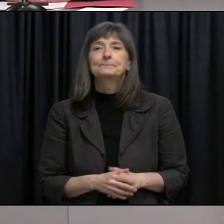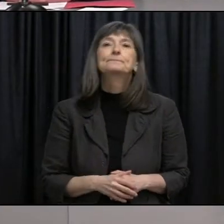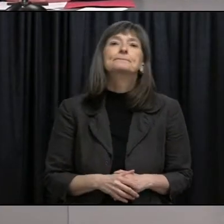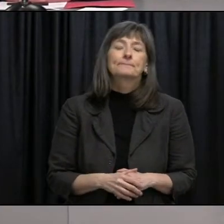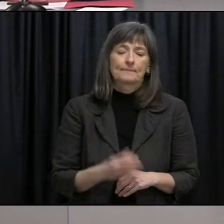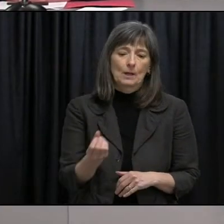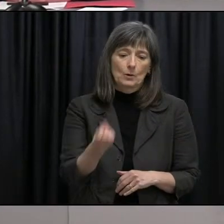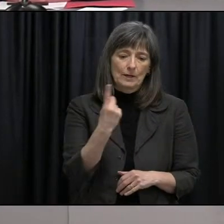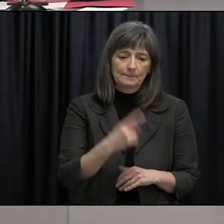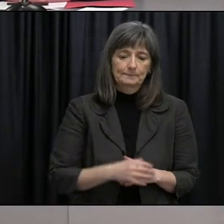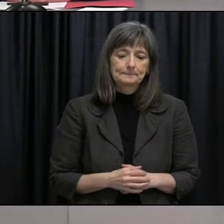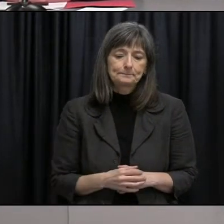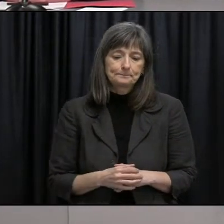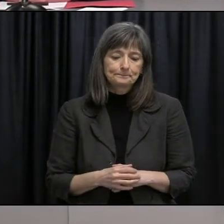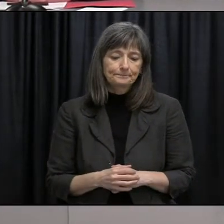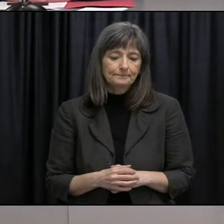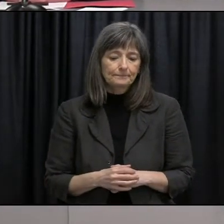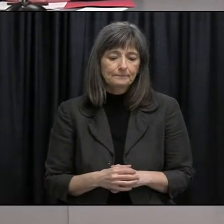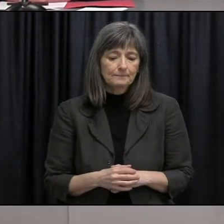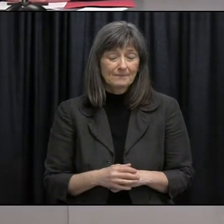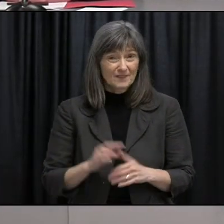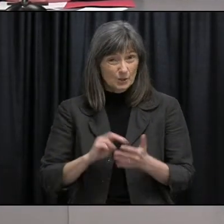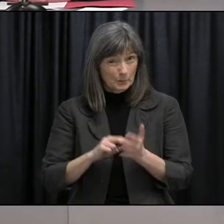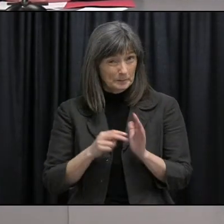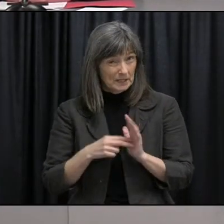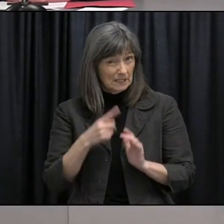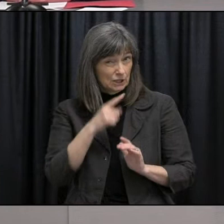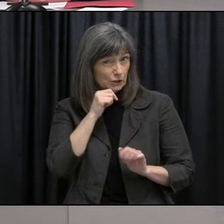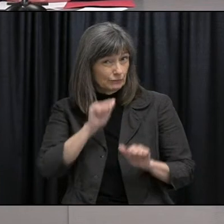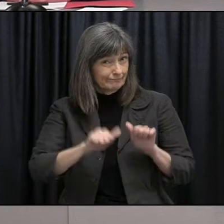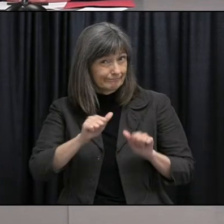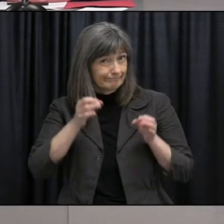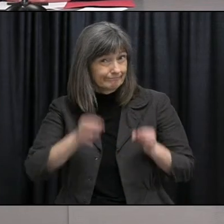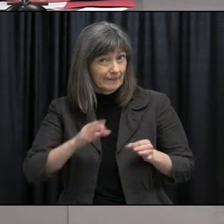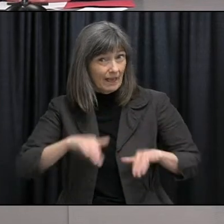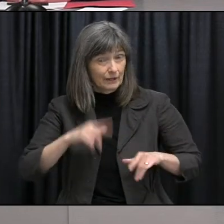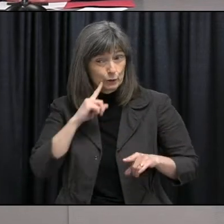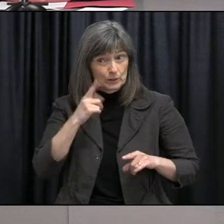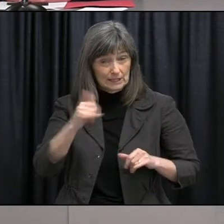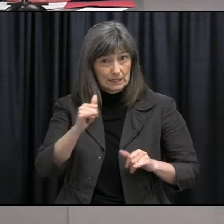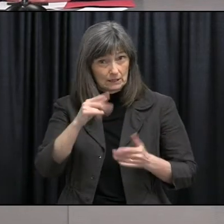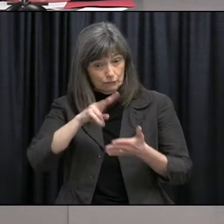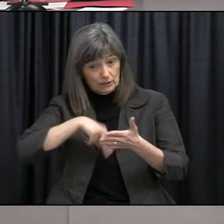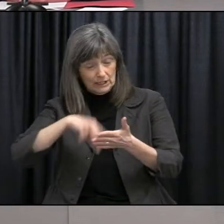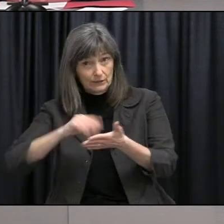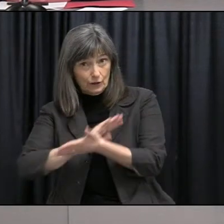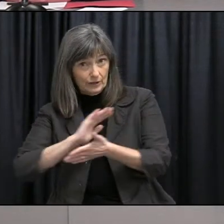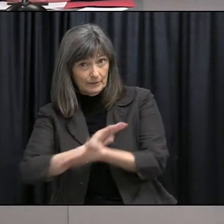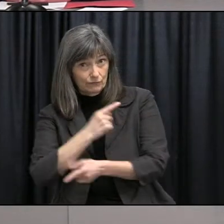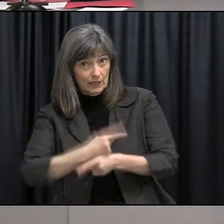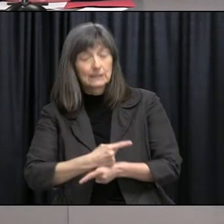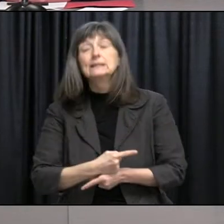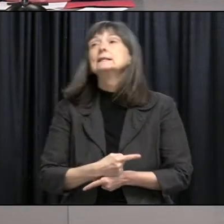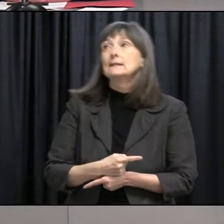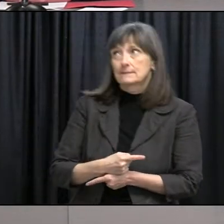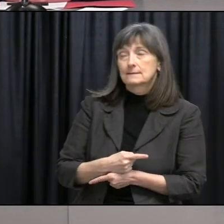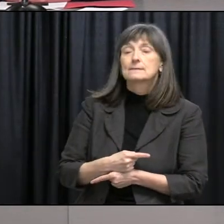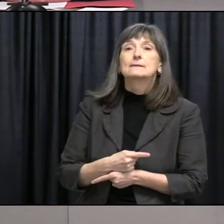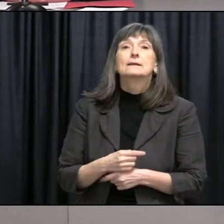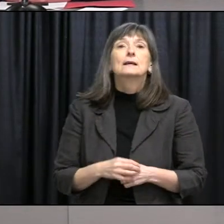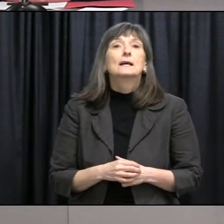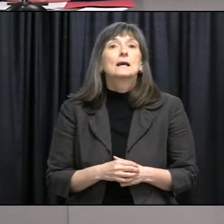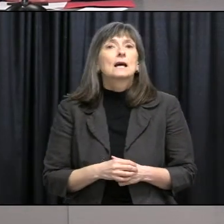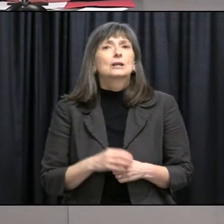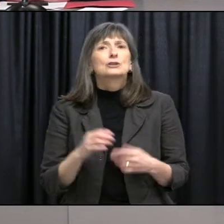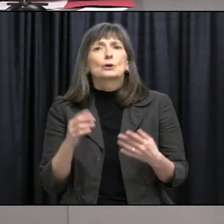Okay, so sounding like we're not quite sure on it just yet as we digest more of the information, but I'm going to move to concerns about